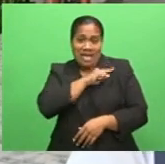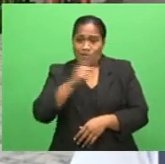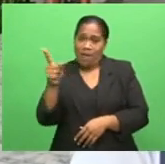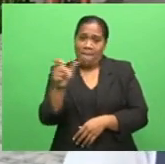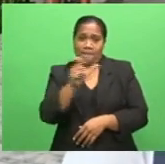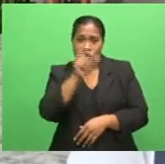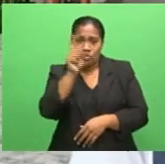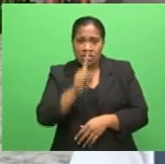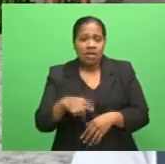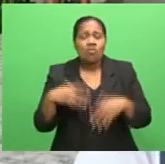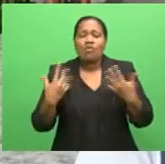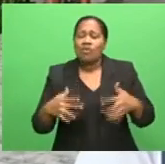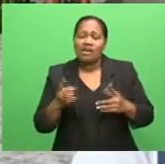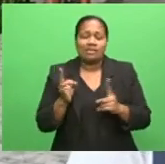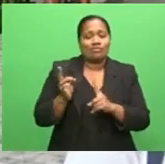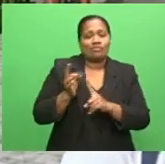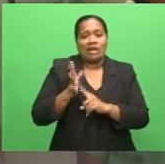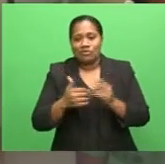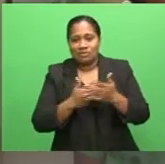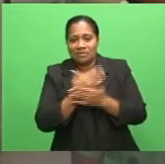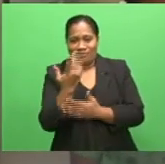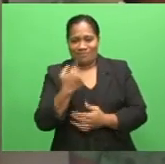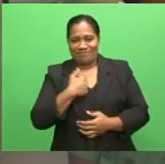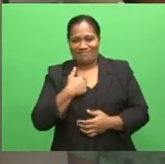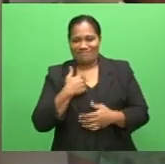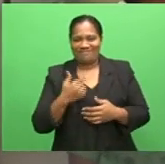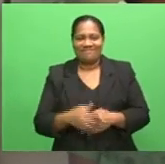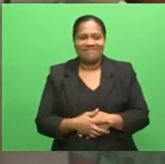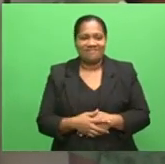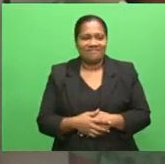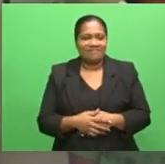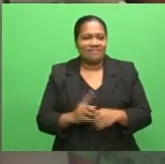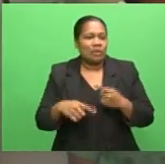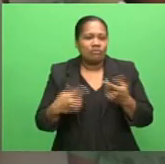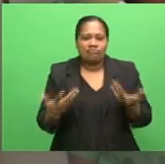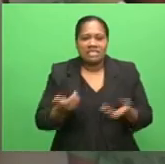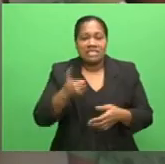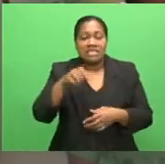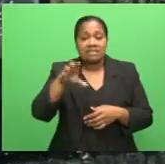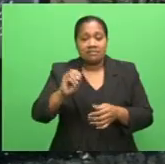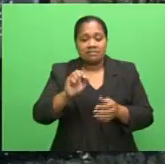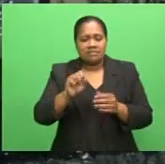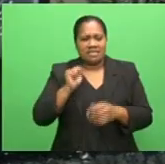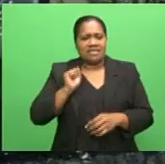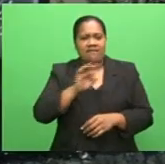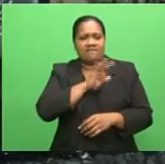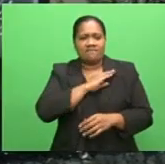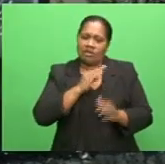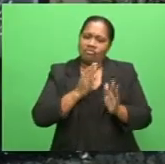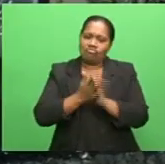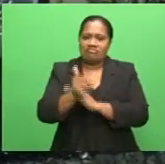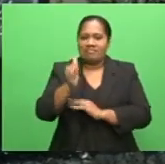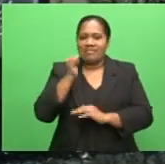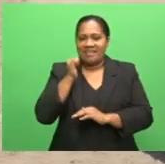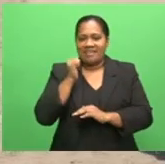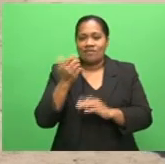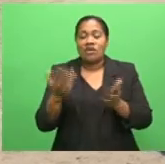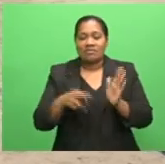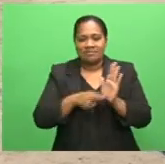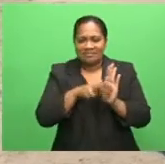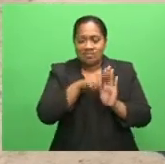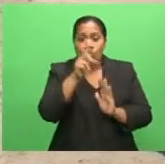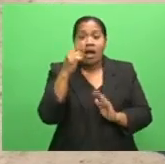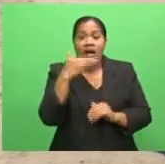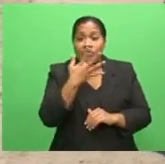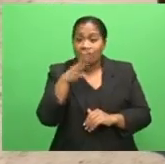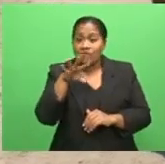very special day for me. Around 60 staff are back at the resort, while 140 workers